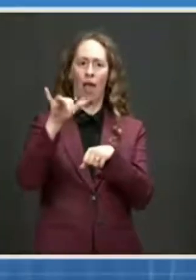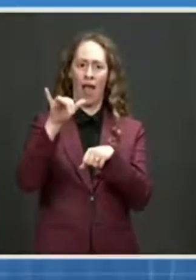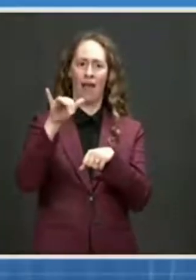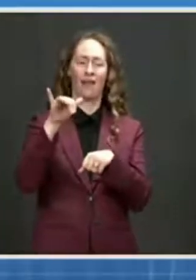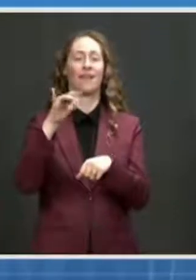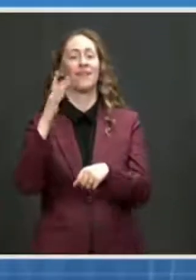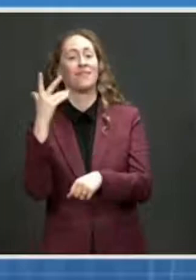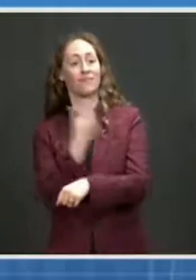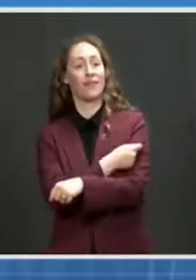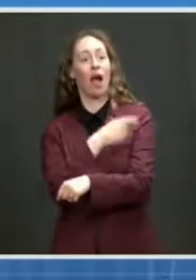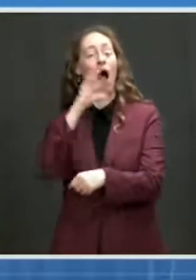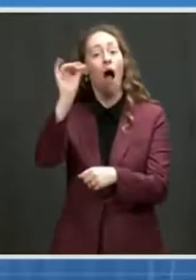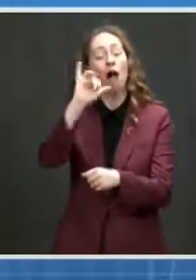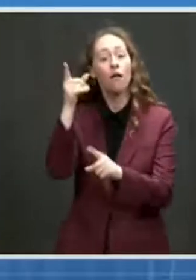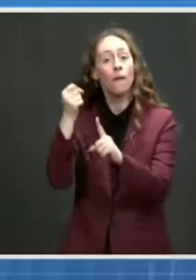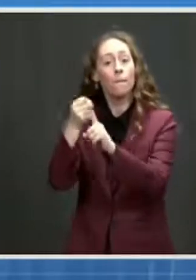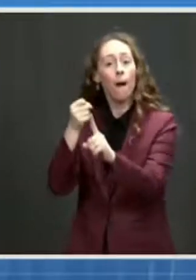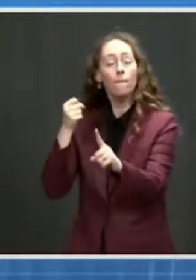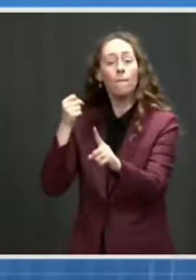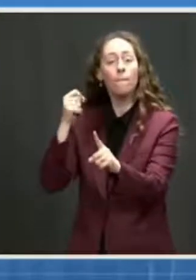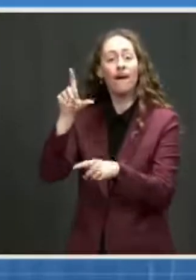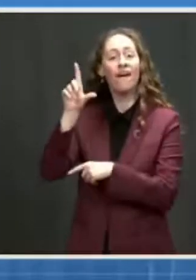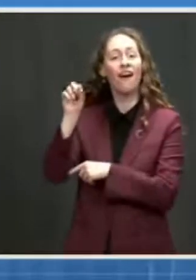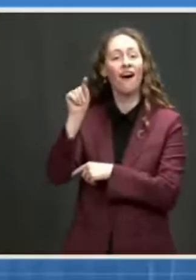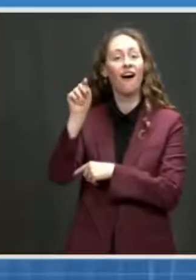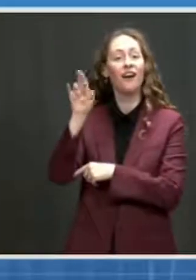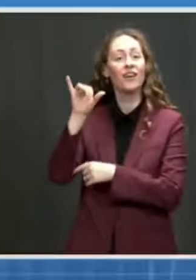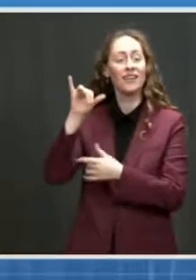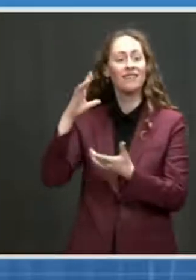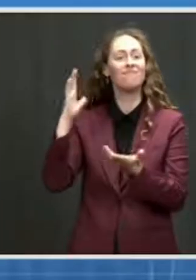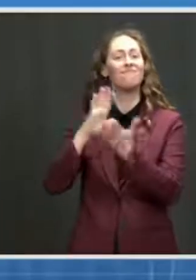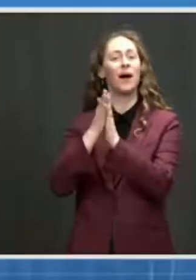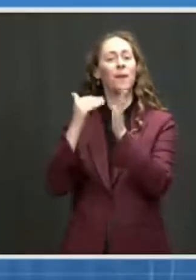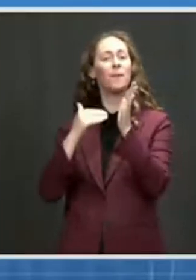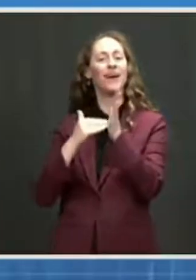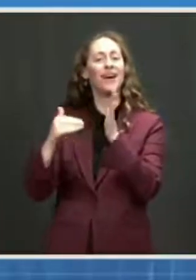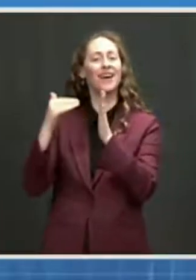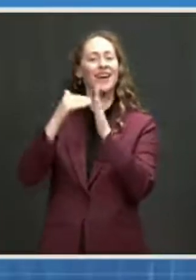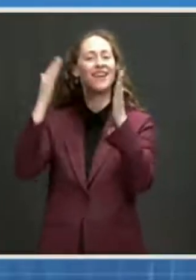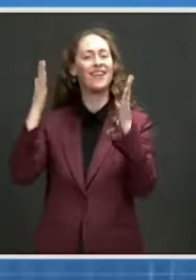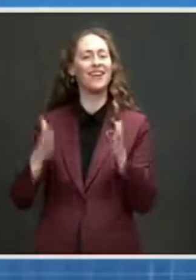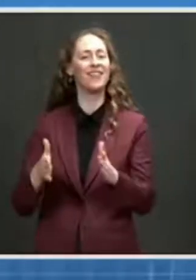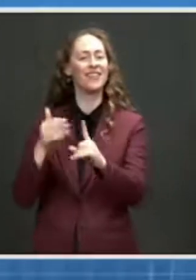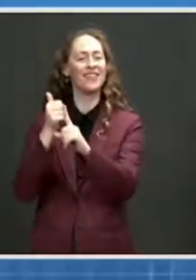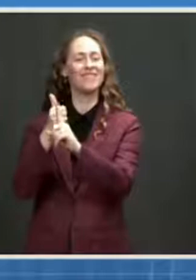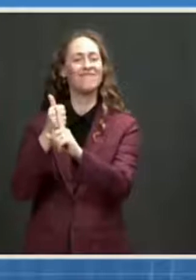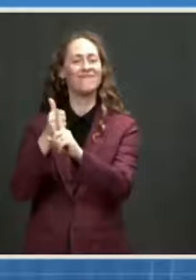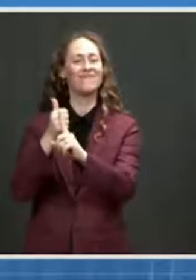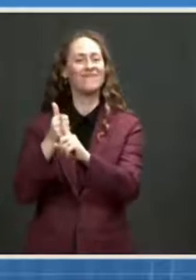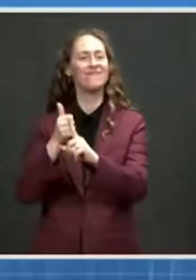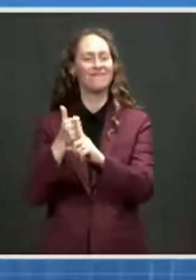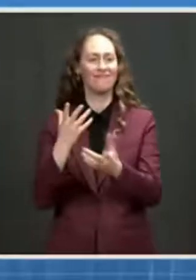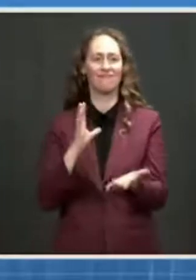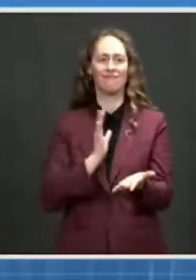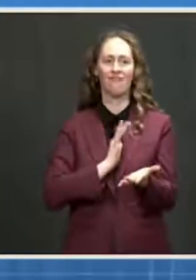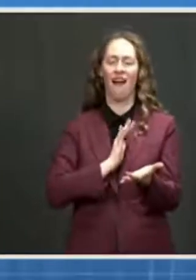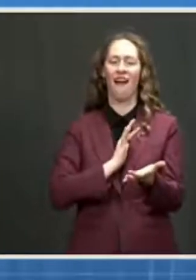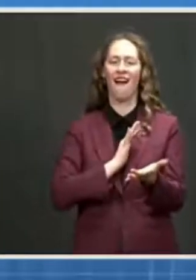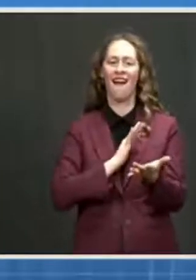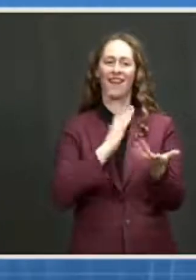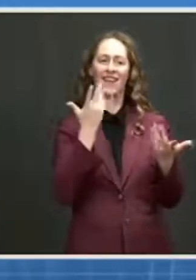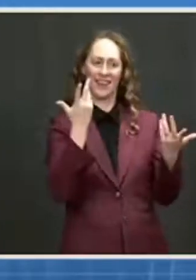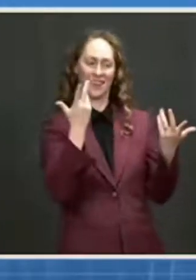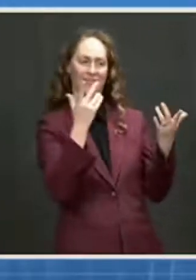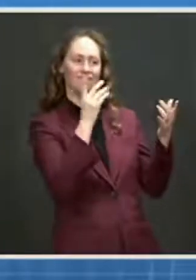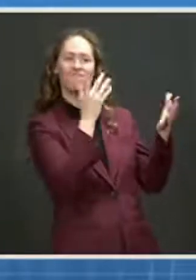Vaximillion. Safe from COVID and a millionaire. And Jonathan, it doesn't stop there. You're